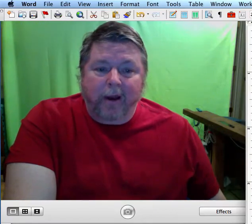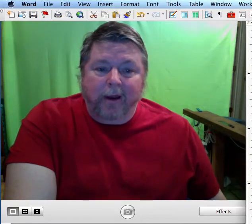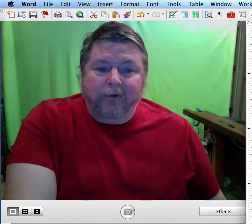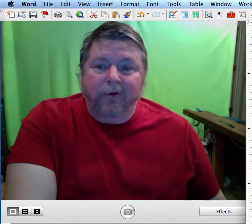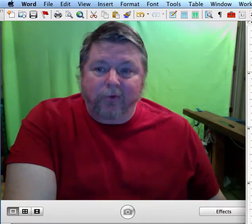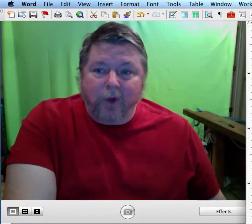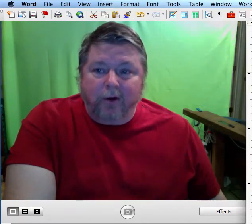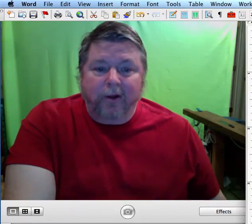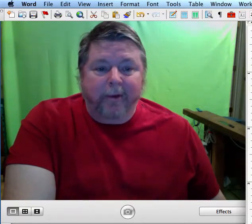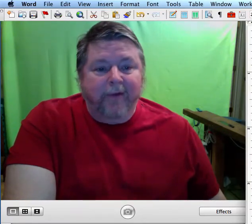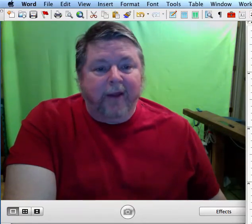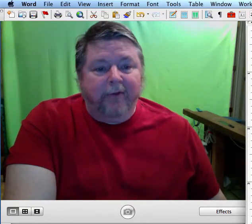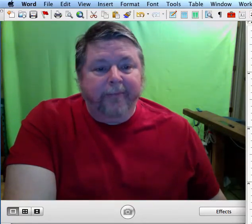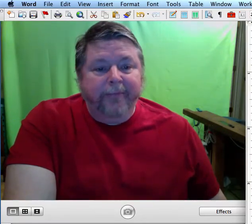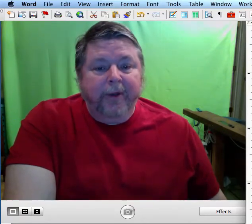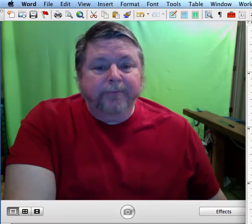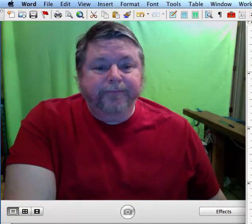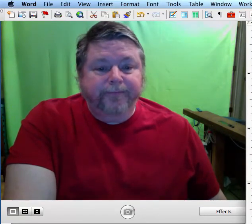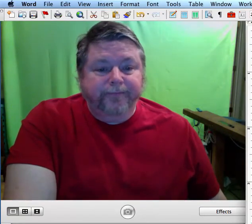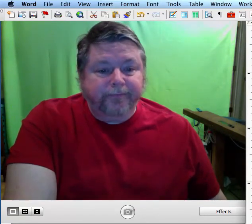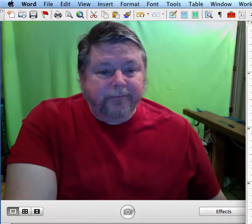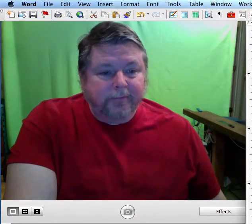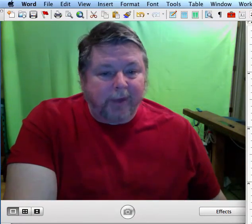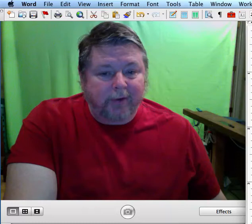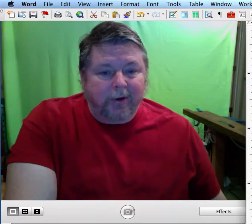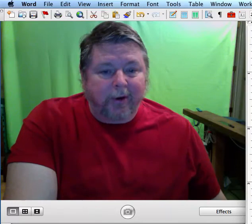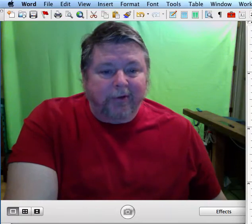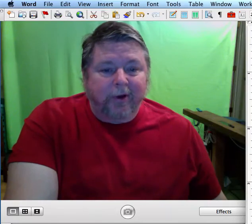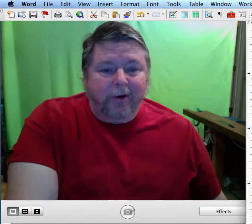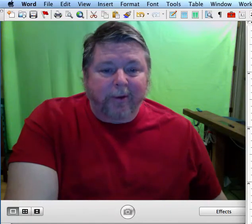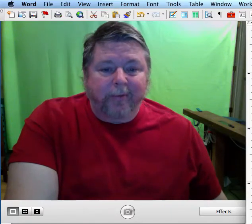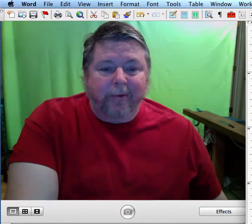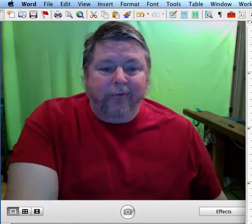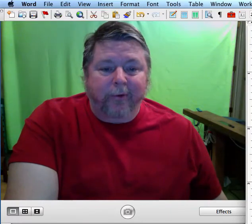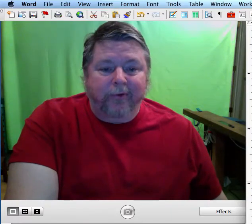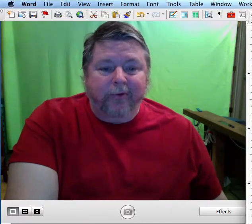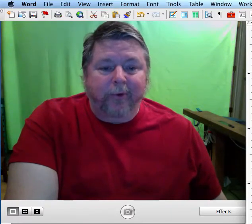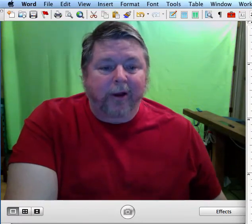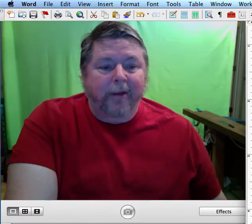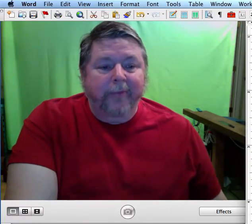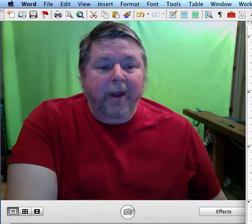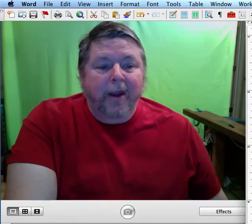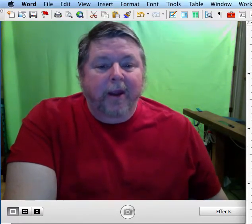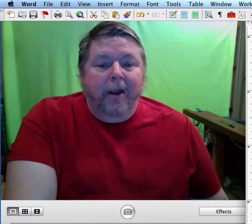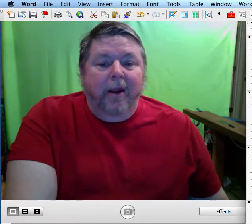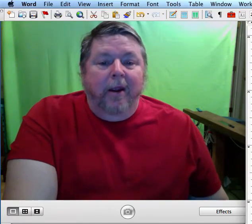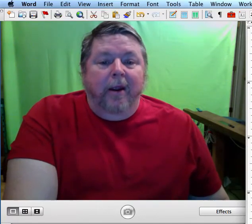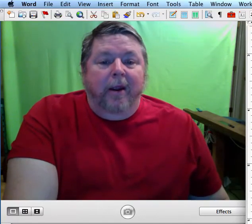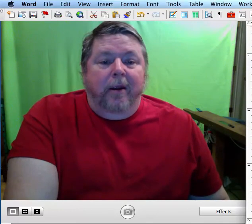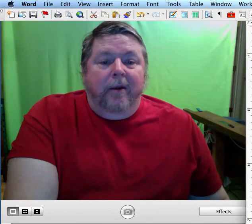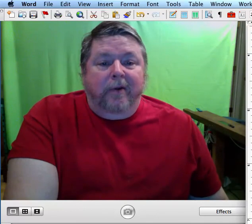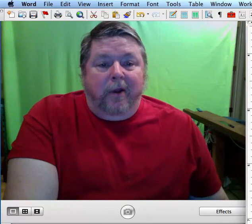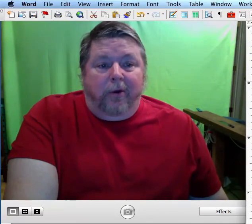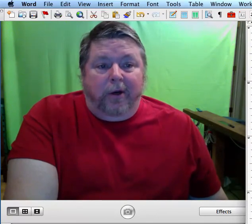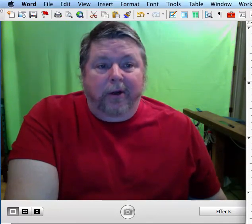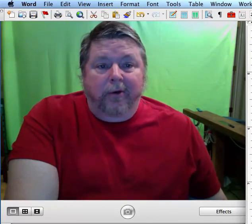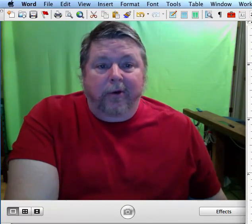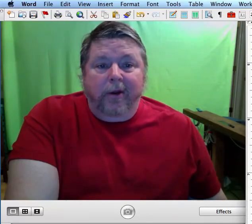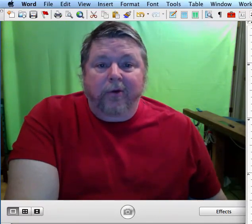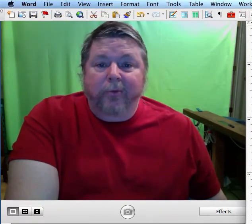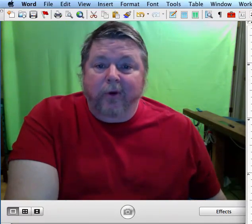unless you've talked to them in advance. So here I just talked about the public performances are more likely. So,